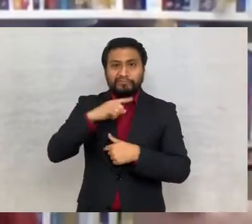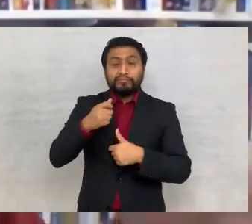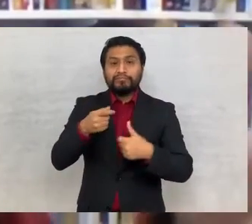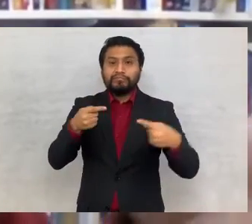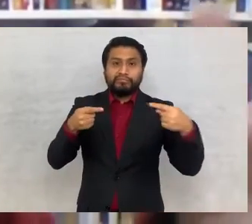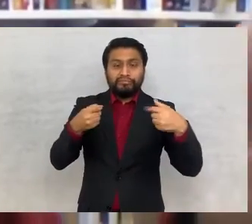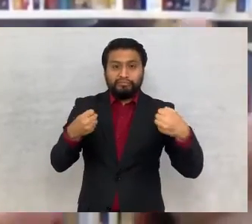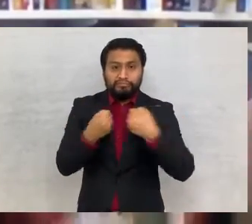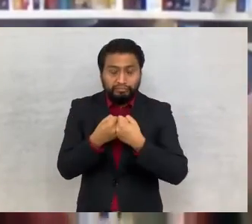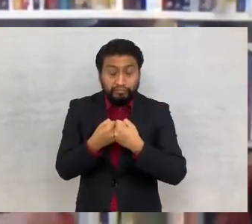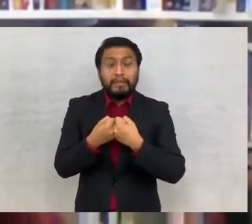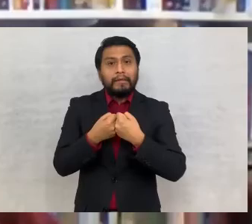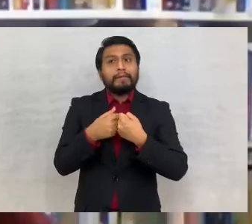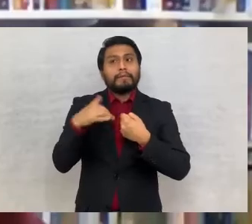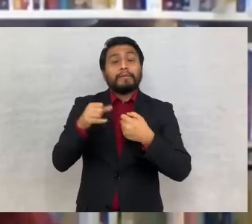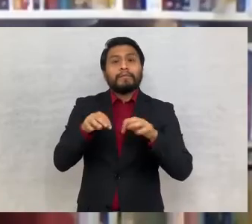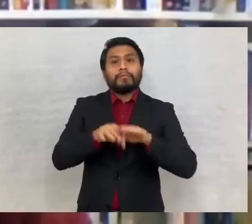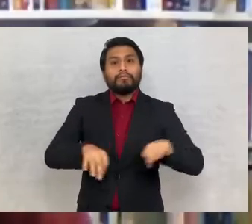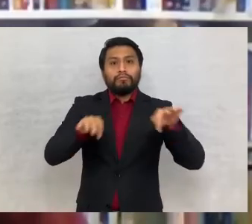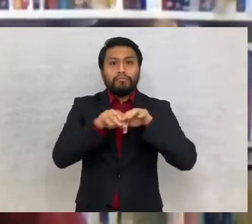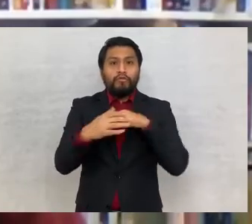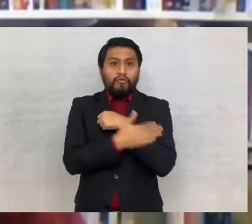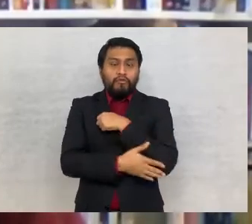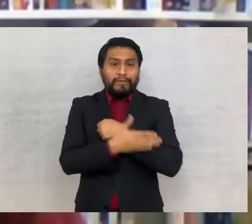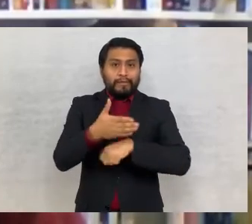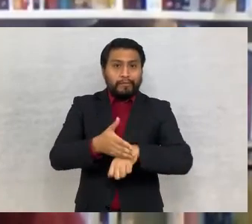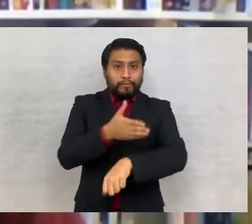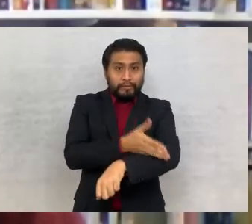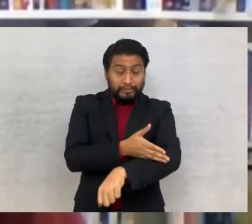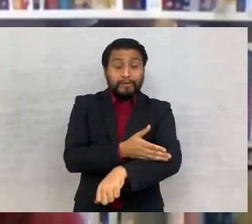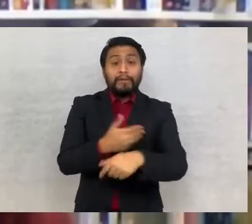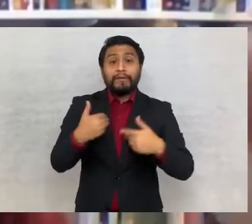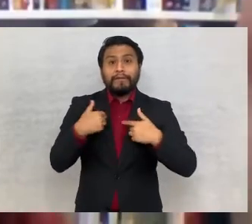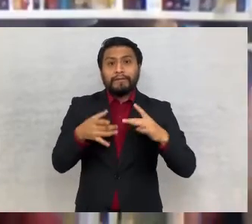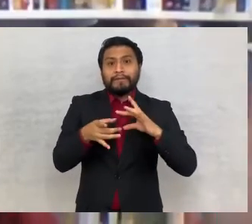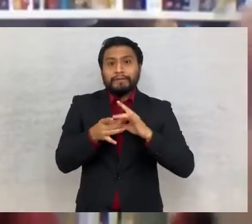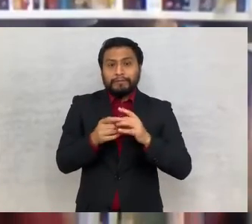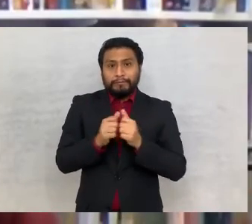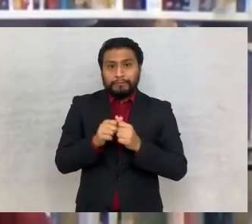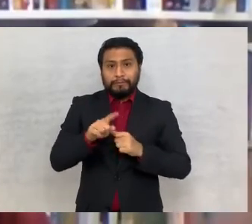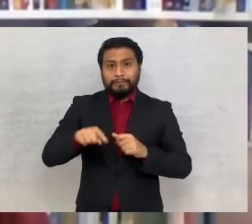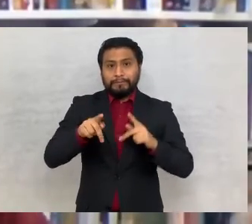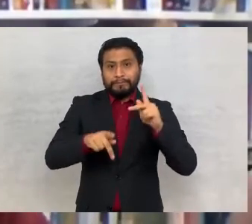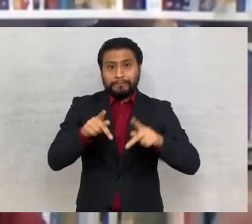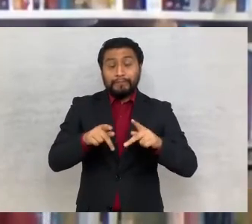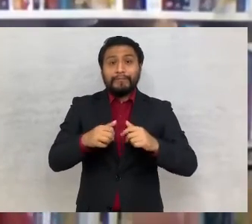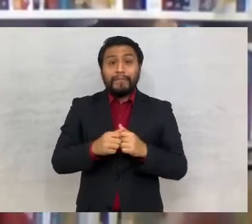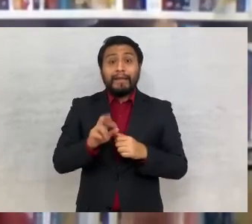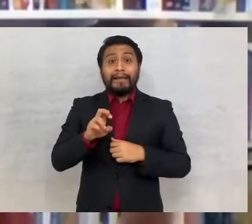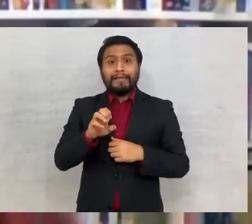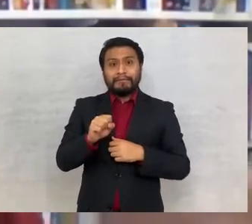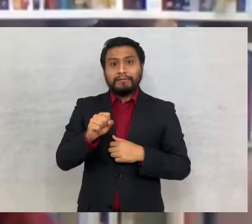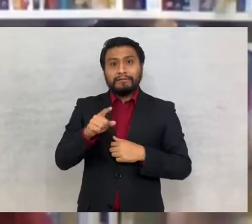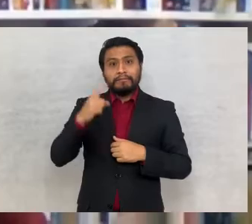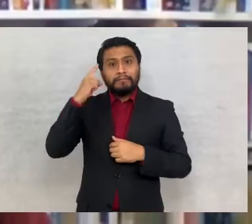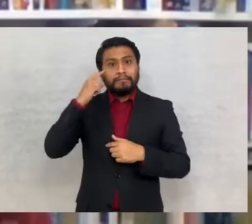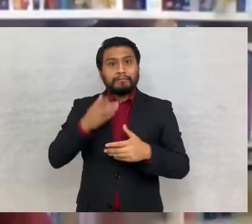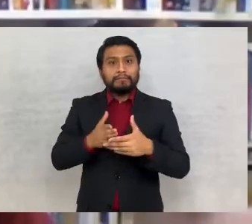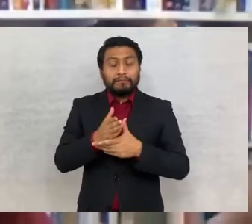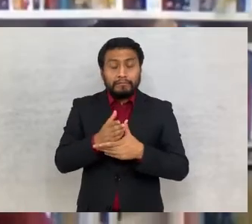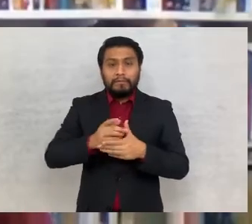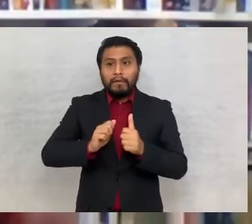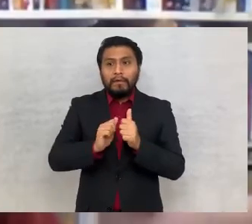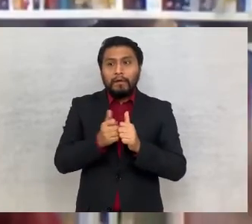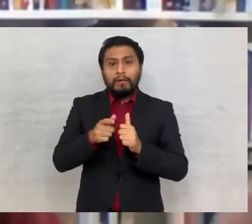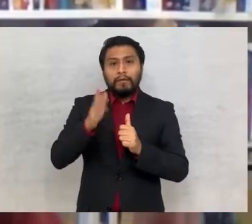in anthropological rooms where they spent the last days of their lives. The important thing was to show their otherness in relation to an urban